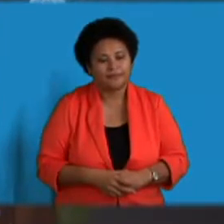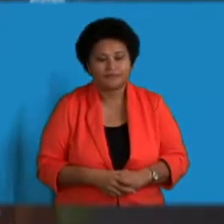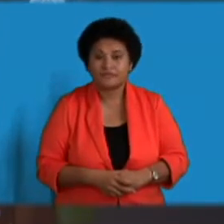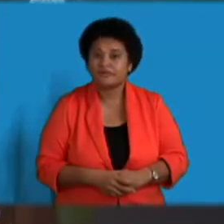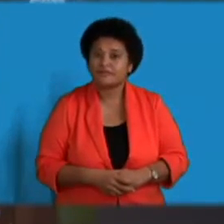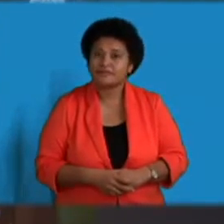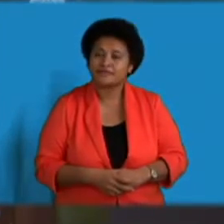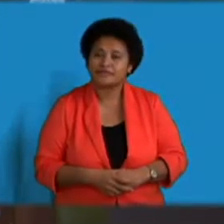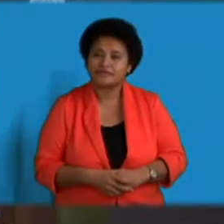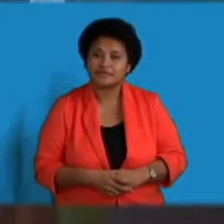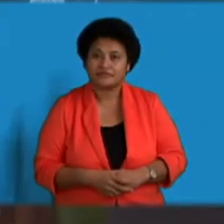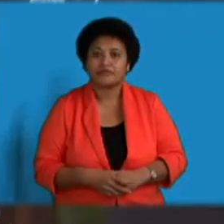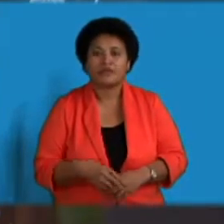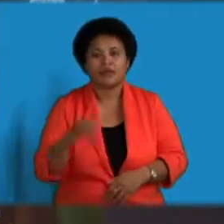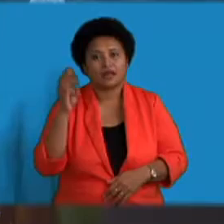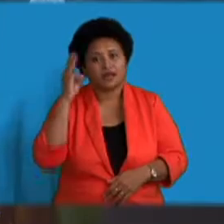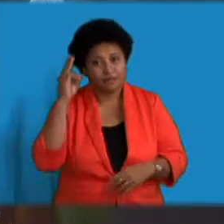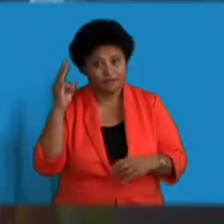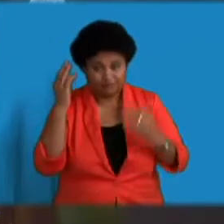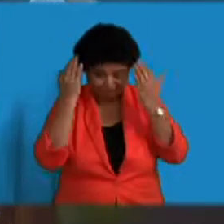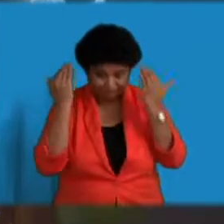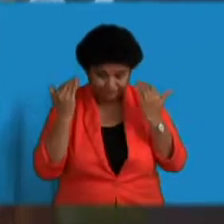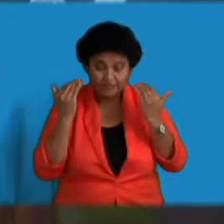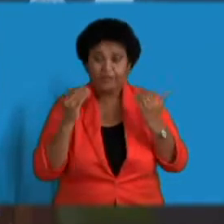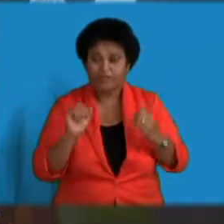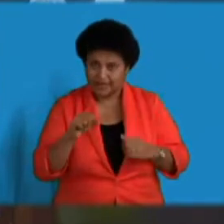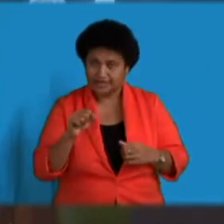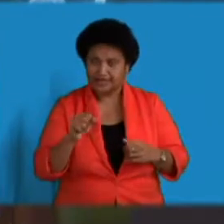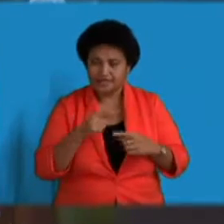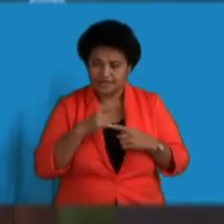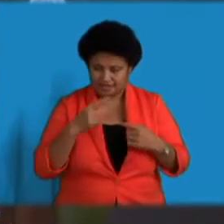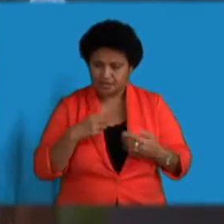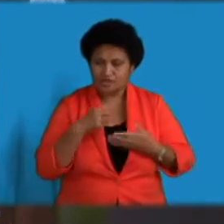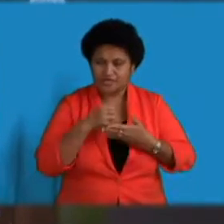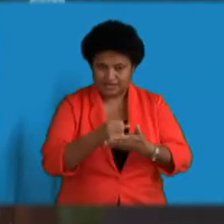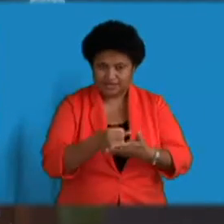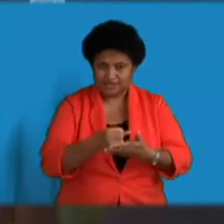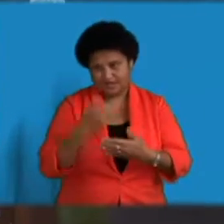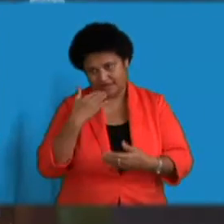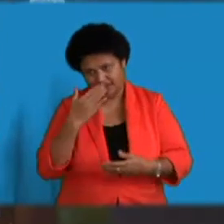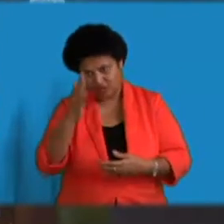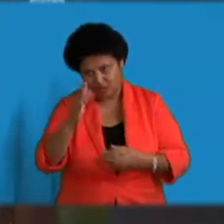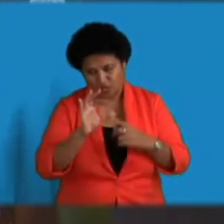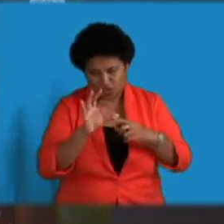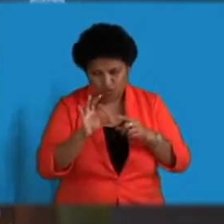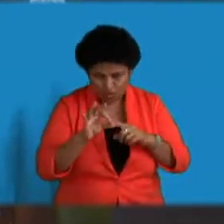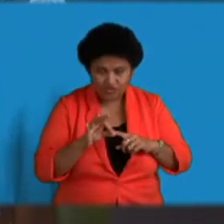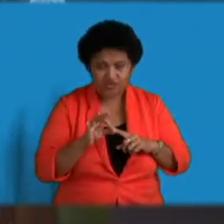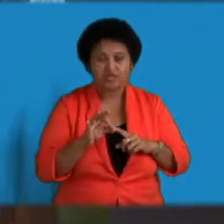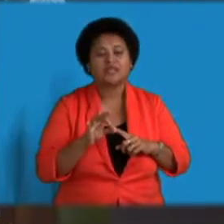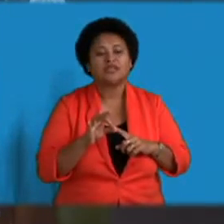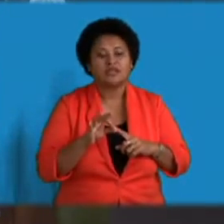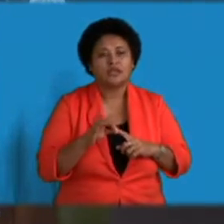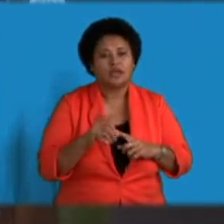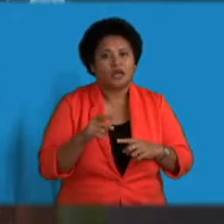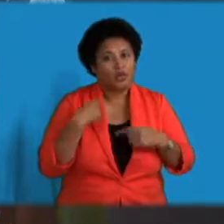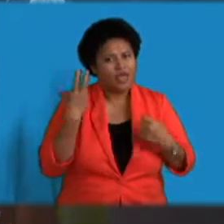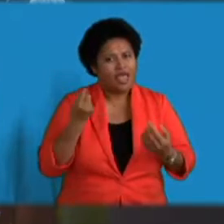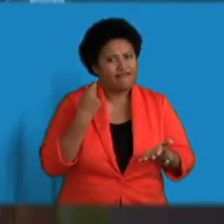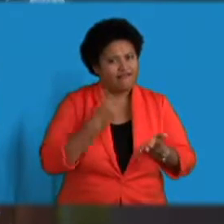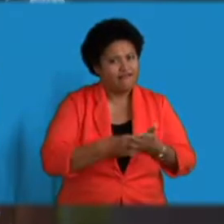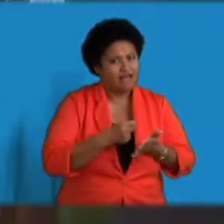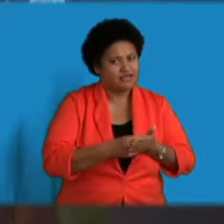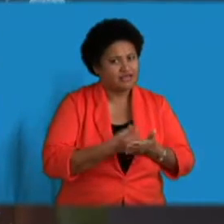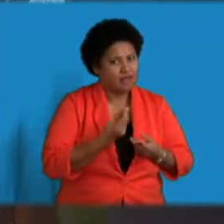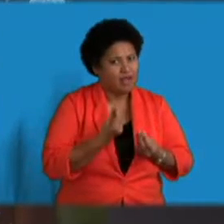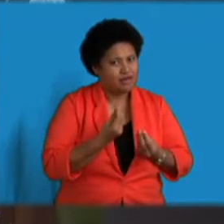Madam Speaker, yes, we do, and I want to thank the member for asking this question. We have a dedicated amount of funds